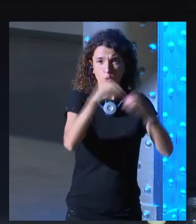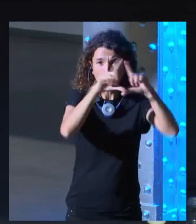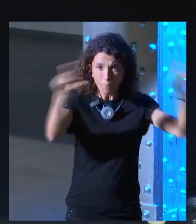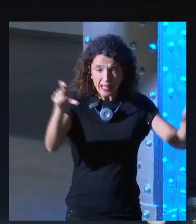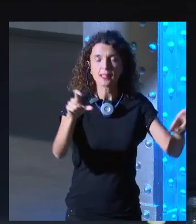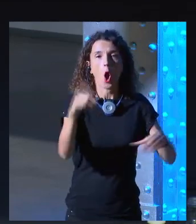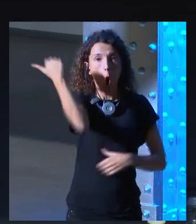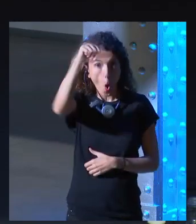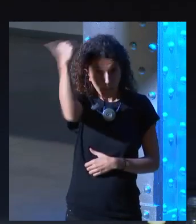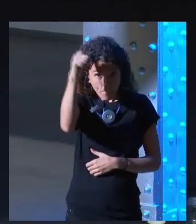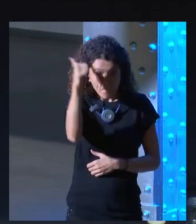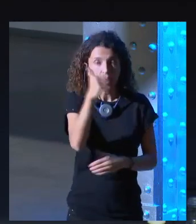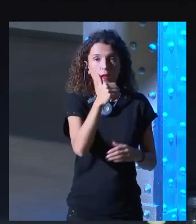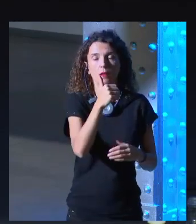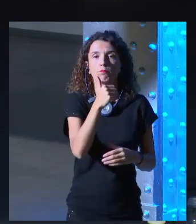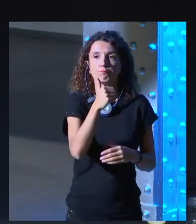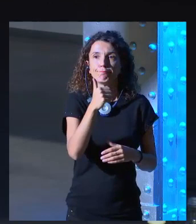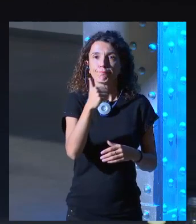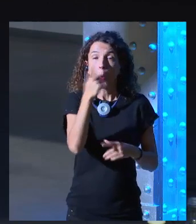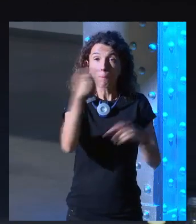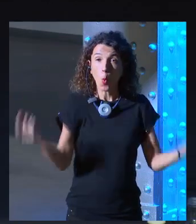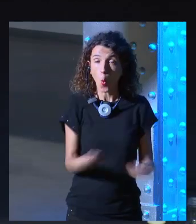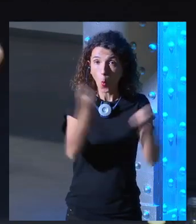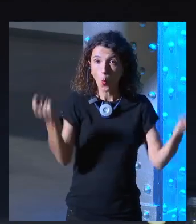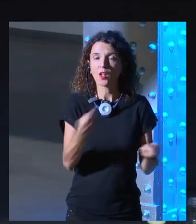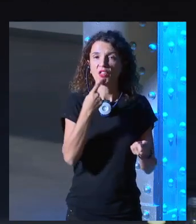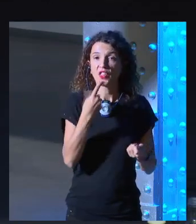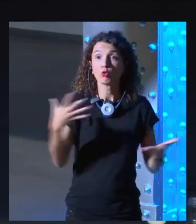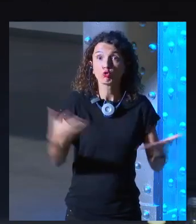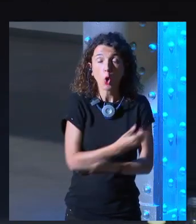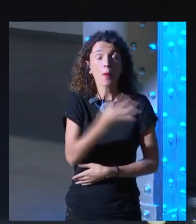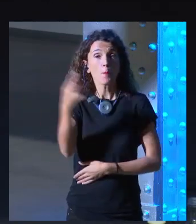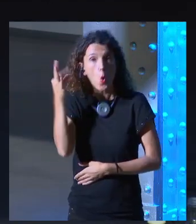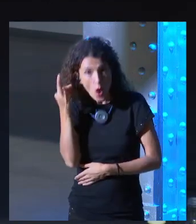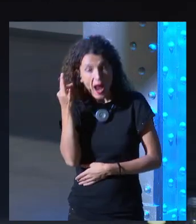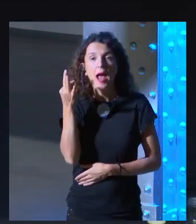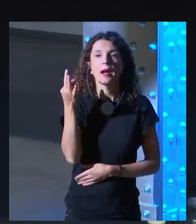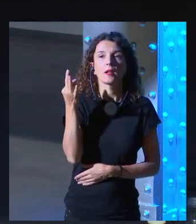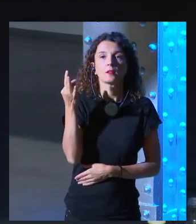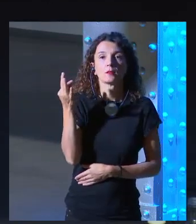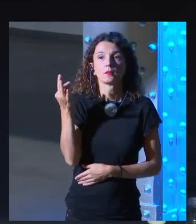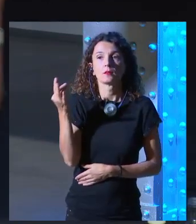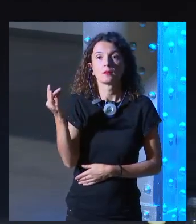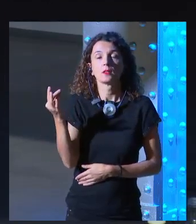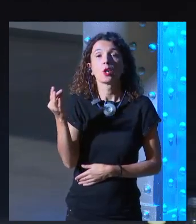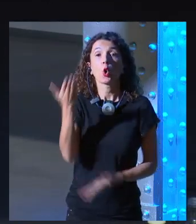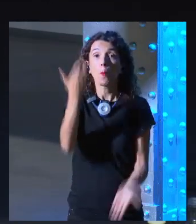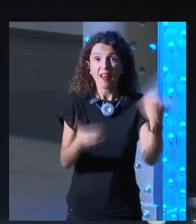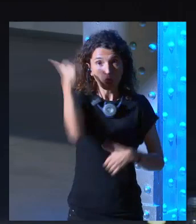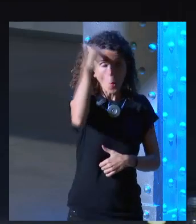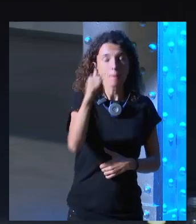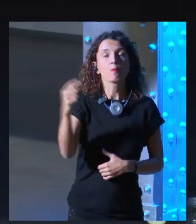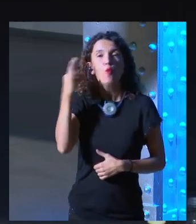and without exception, every woman was paid substantially less. And then we went, we